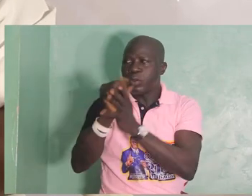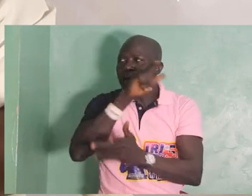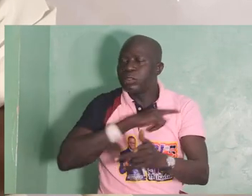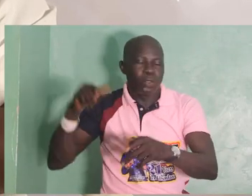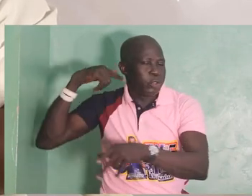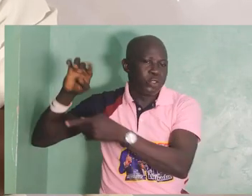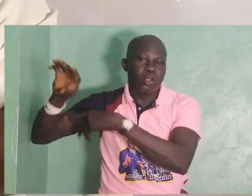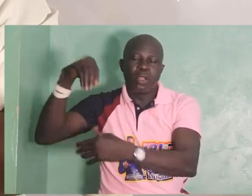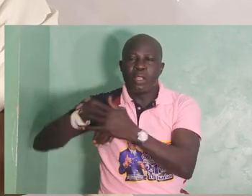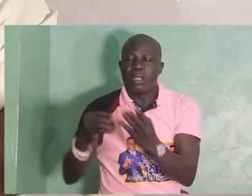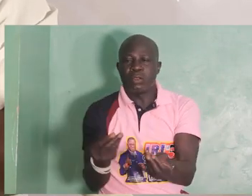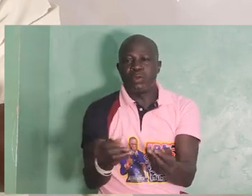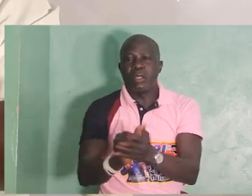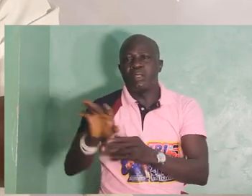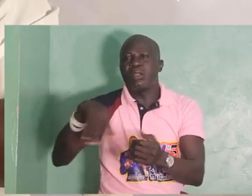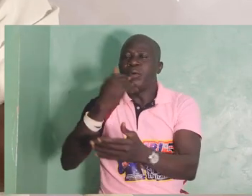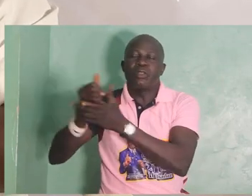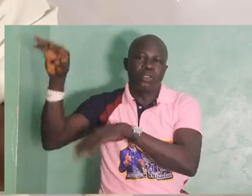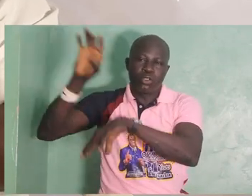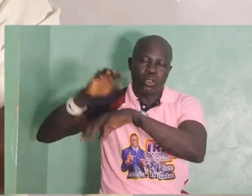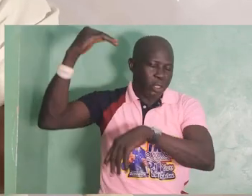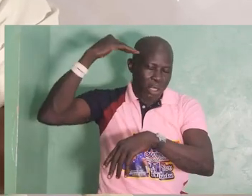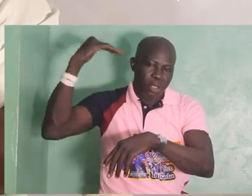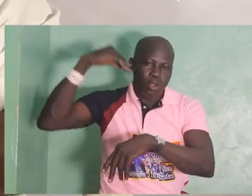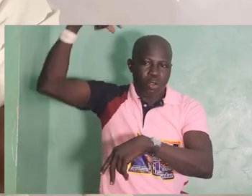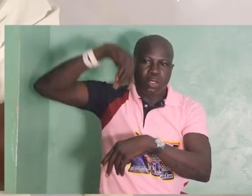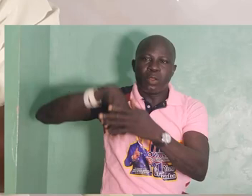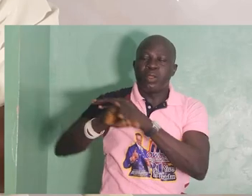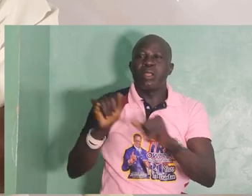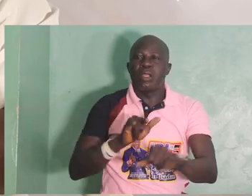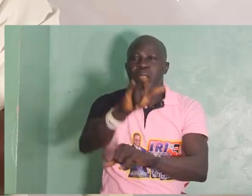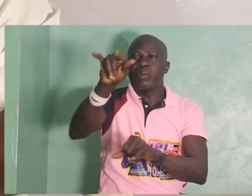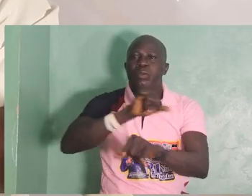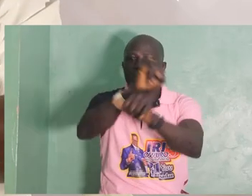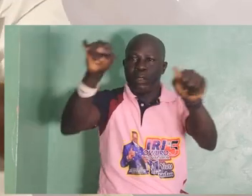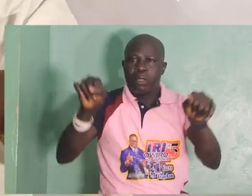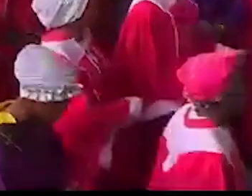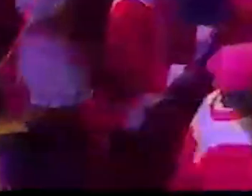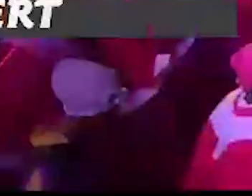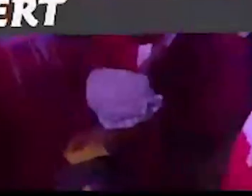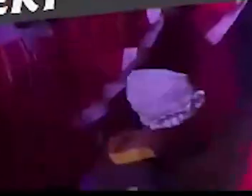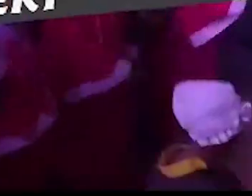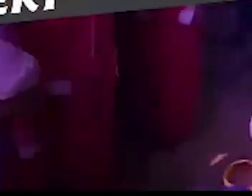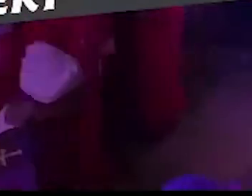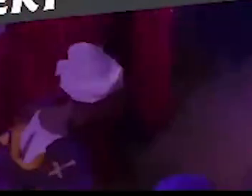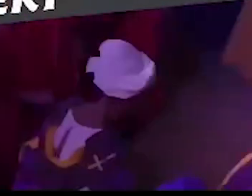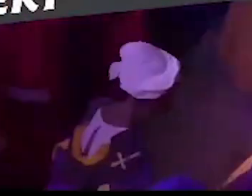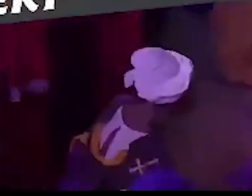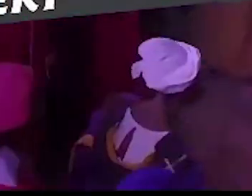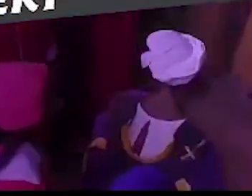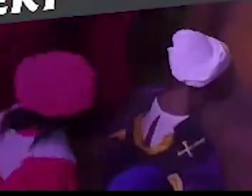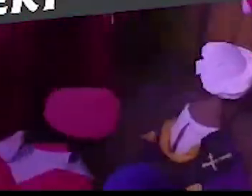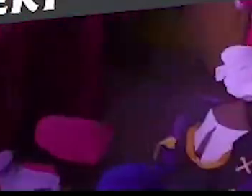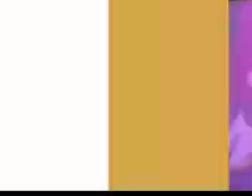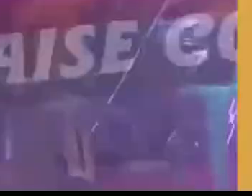kagode church land of reality ti olujo a wa ni gbaremu idiobi airport area na ilu iba sebi oba mass choir